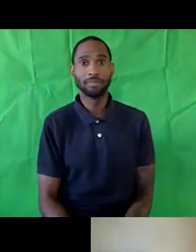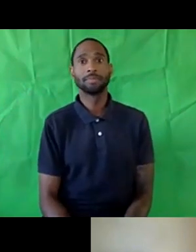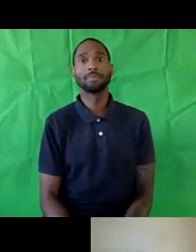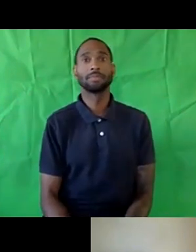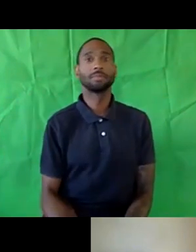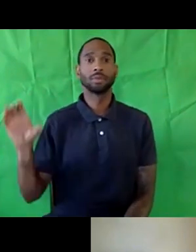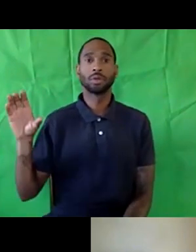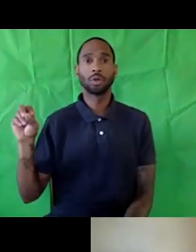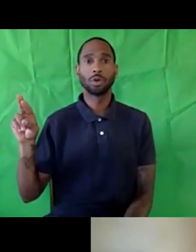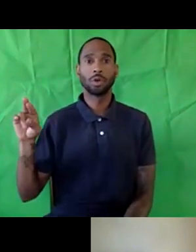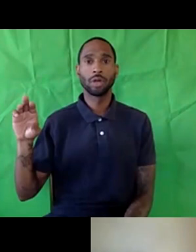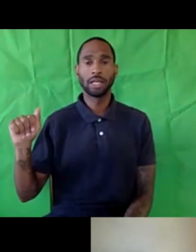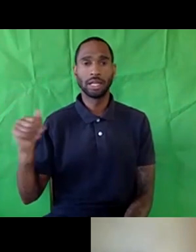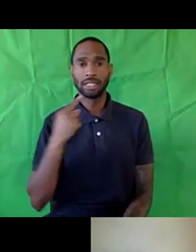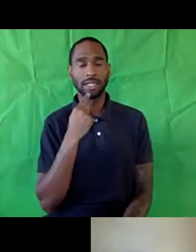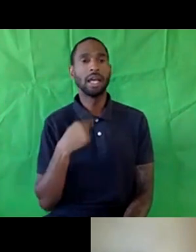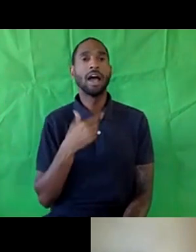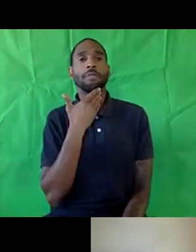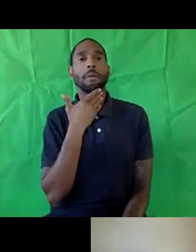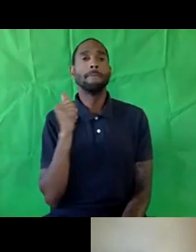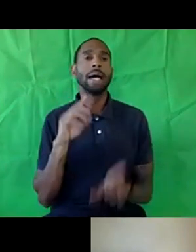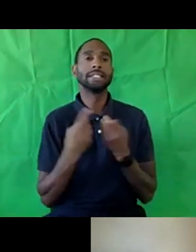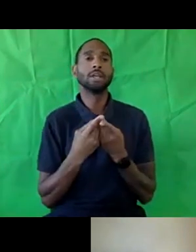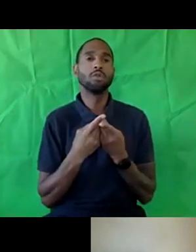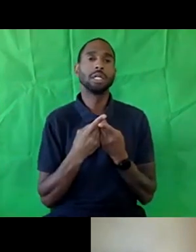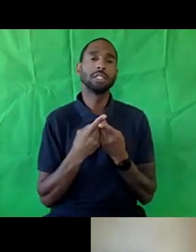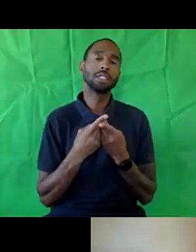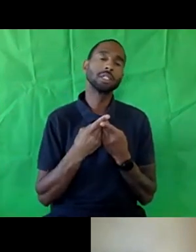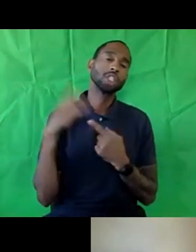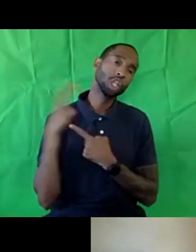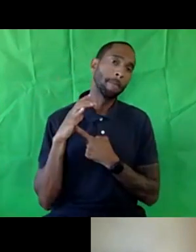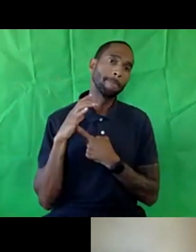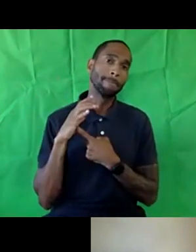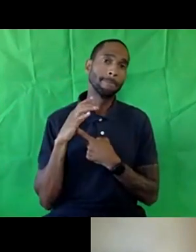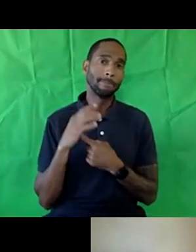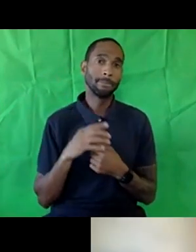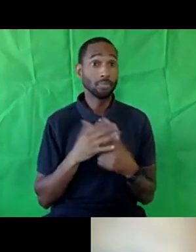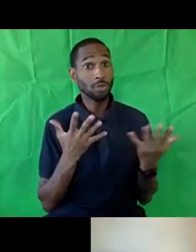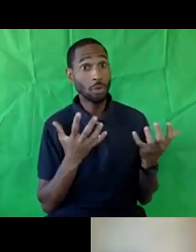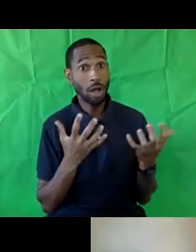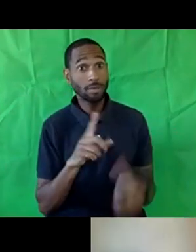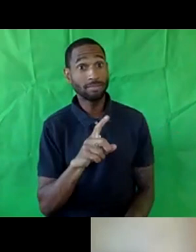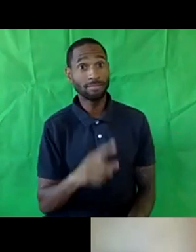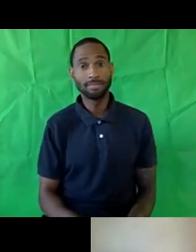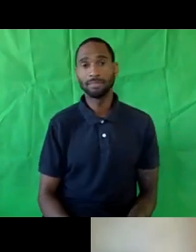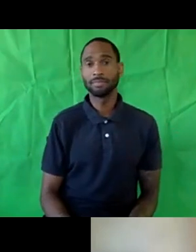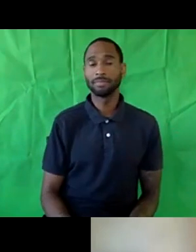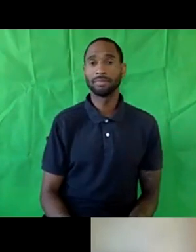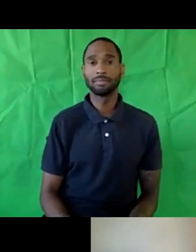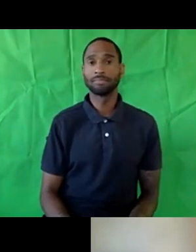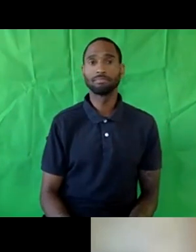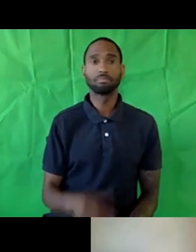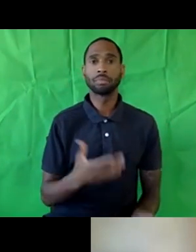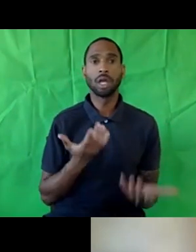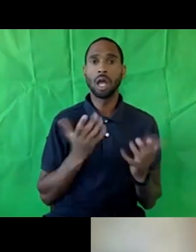Right. So I got the best donuts in town. Would you like one? I would not,